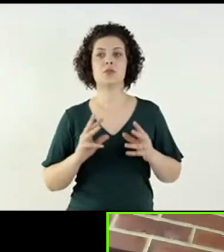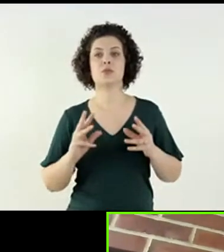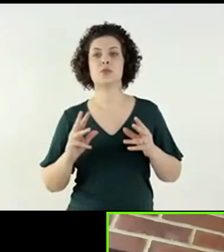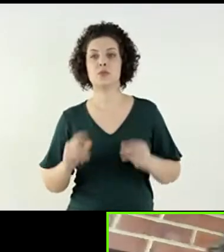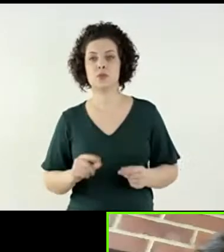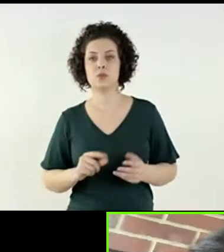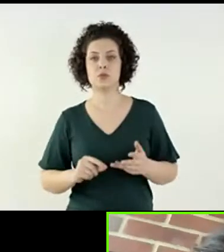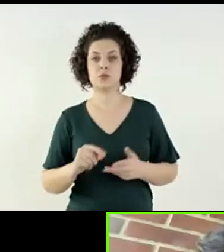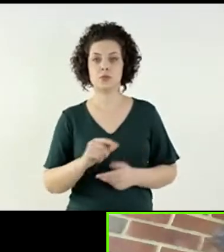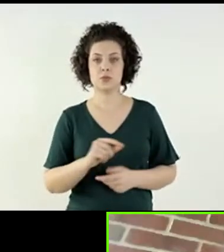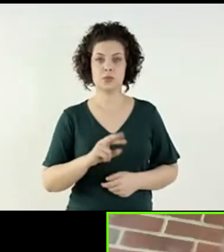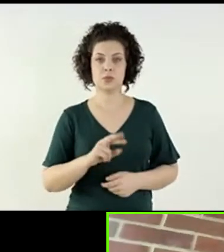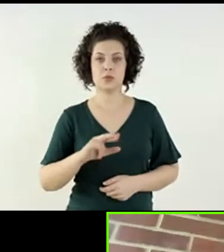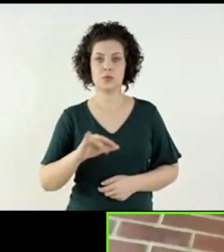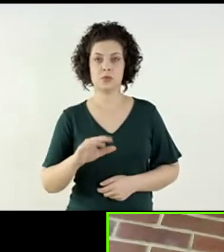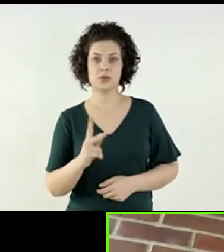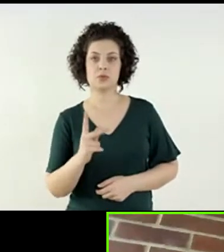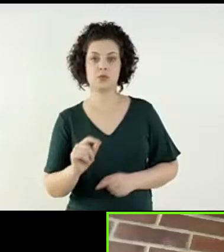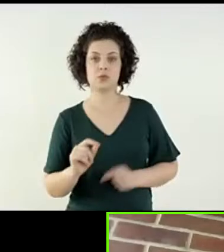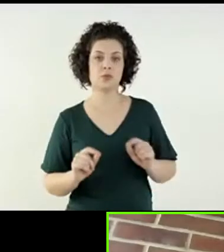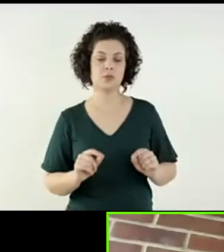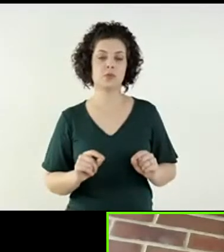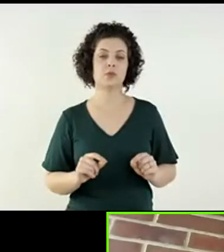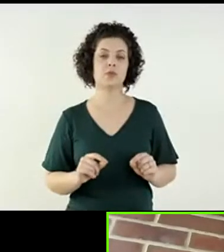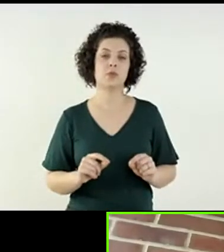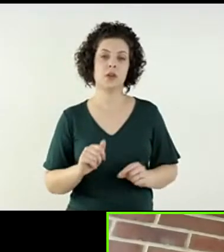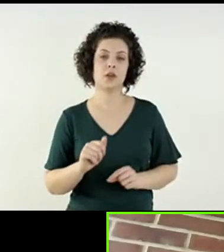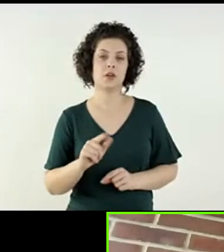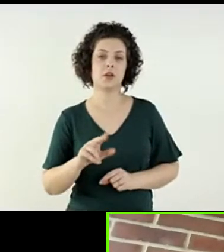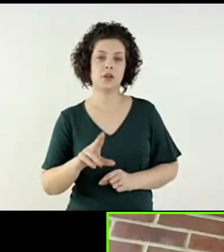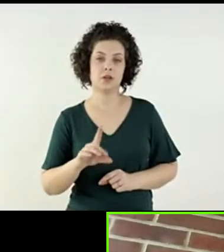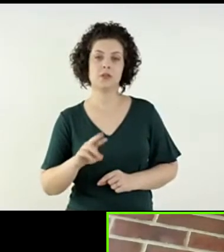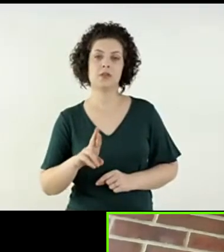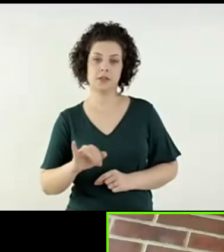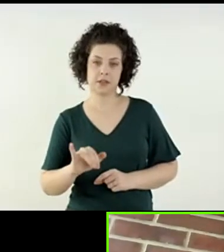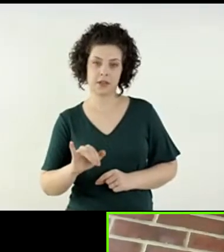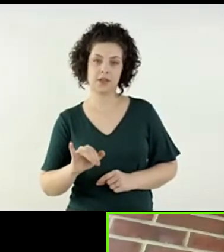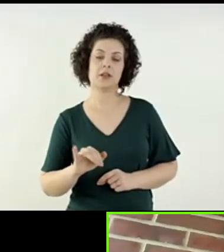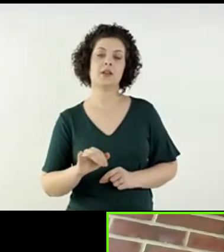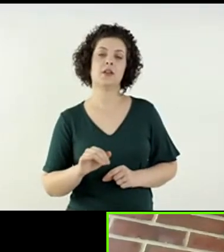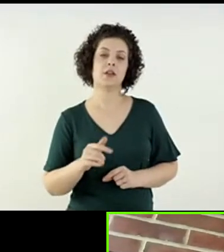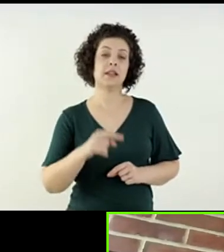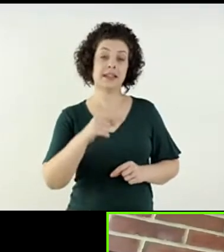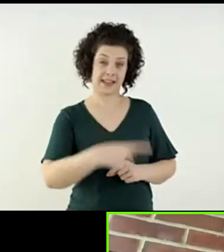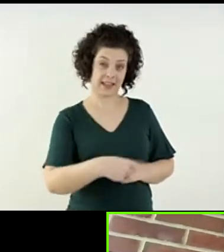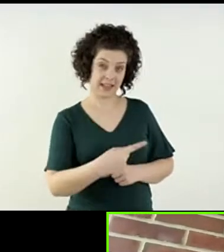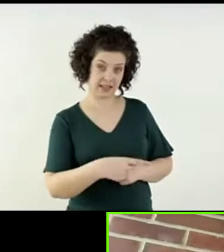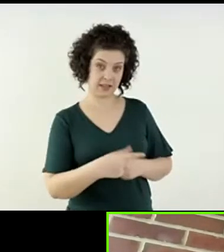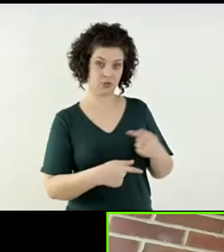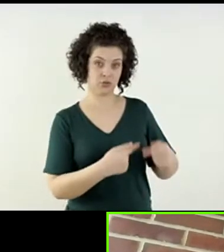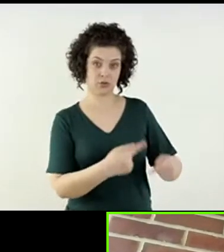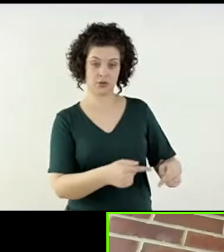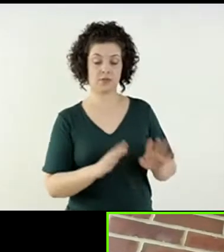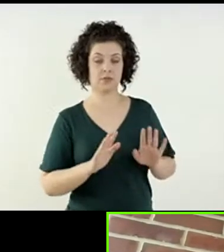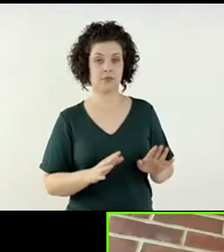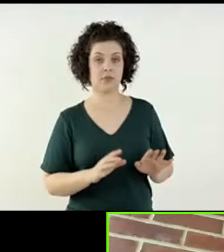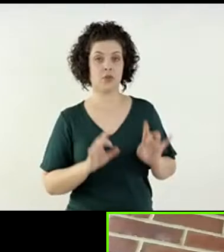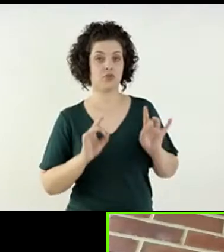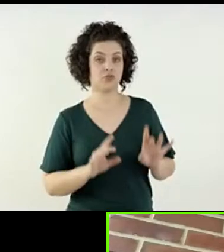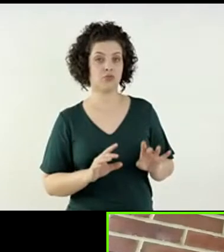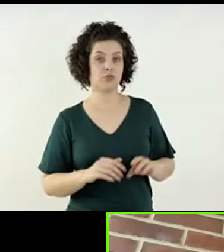the feminist Audre Lorde of this generation, is not only a desire to sort of